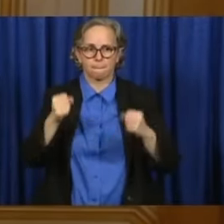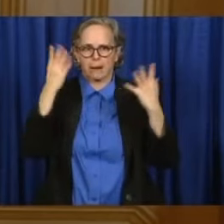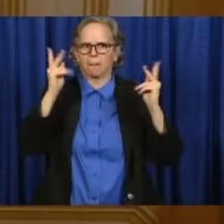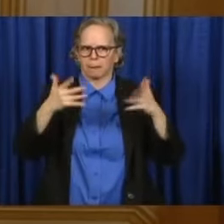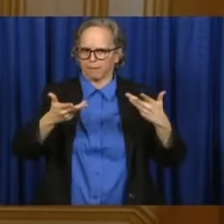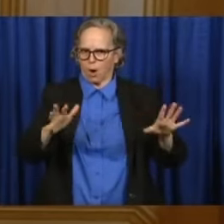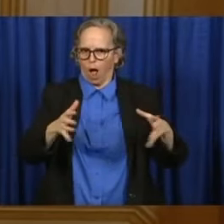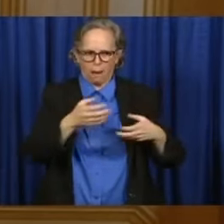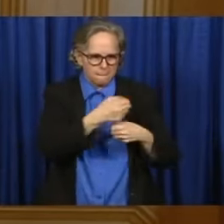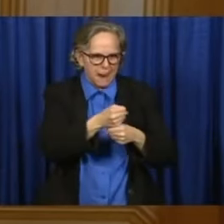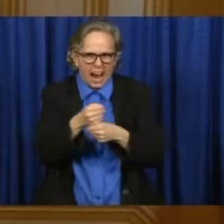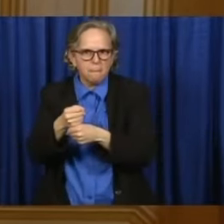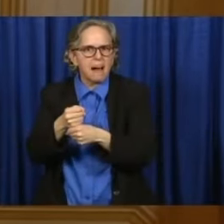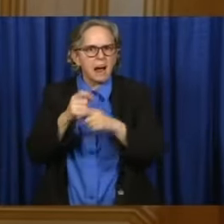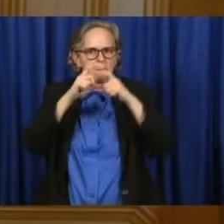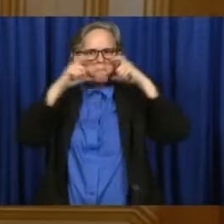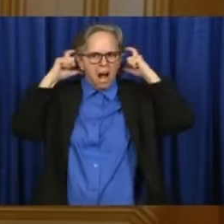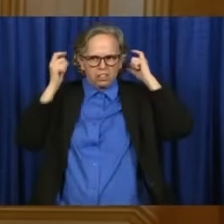those.